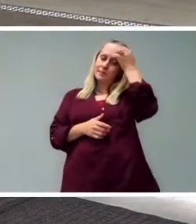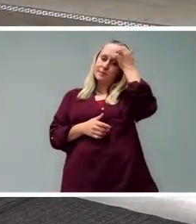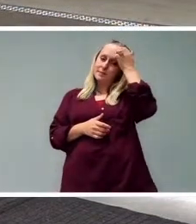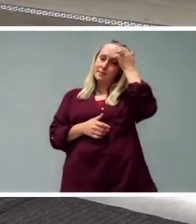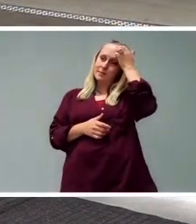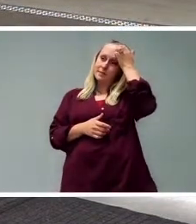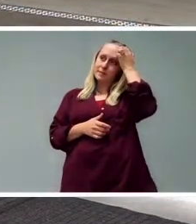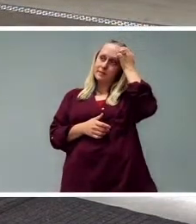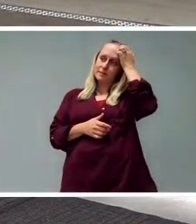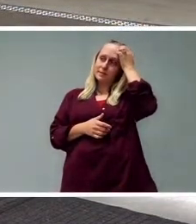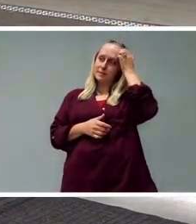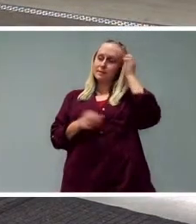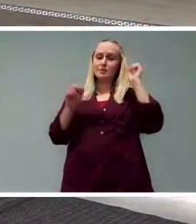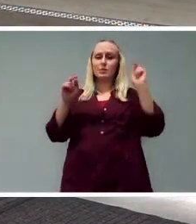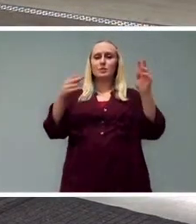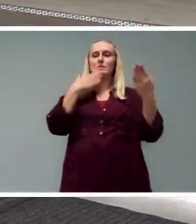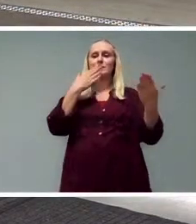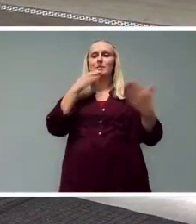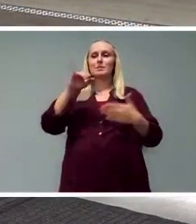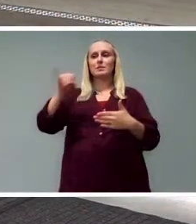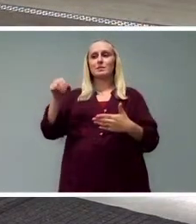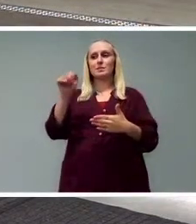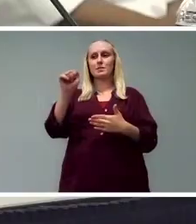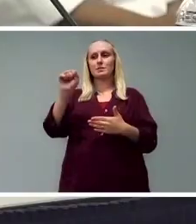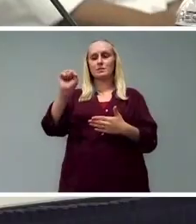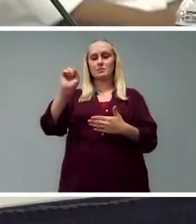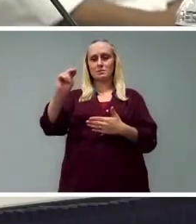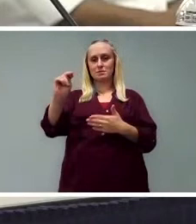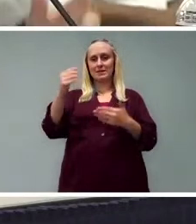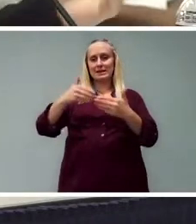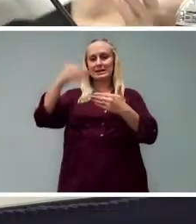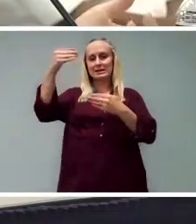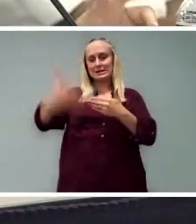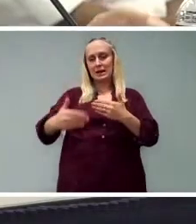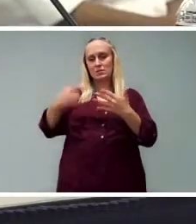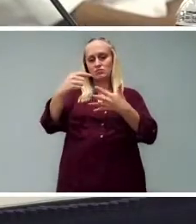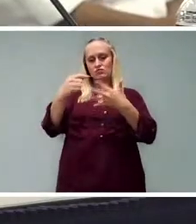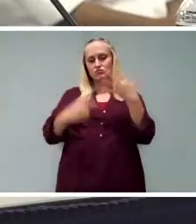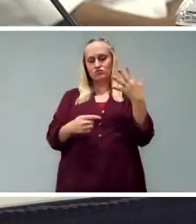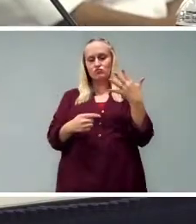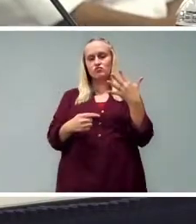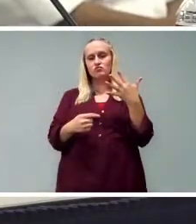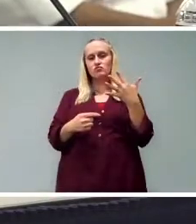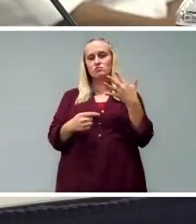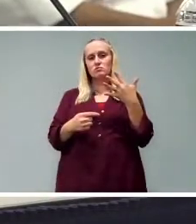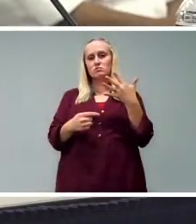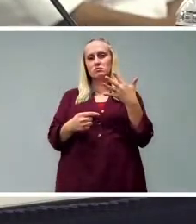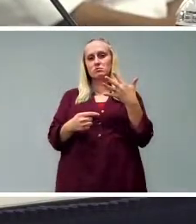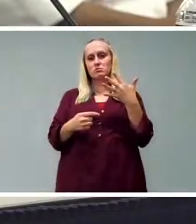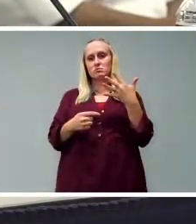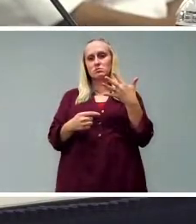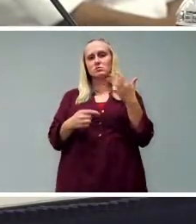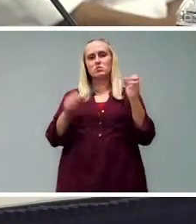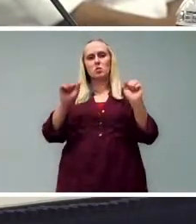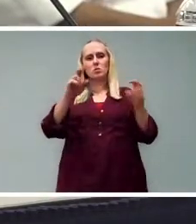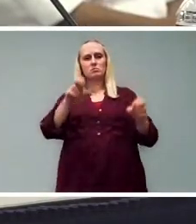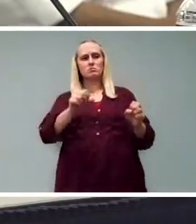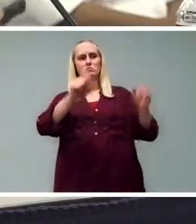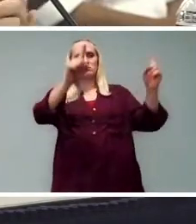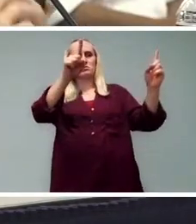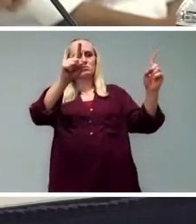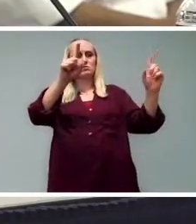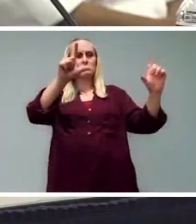All right, thanks, Jason. So next on our agenda is, and Ethan, you can go ahead and put the slides back up, is I'm